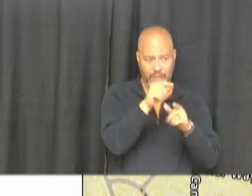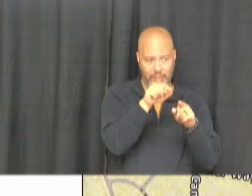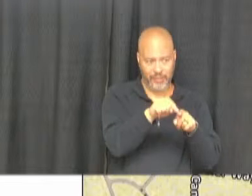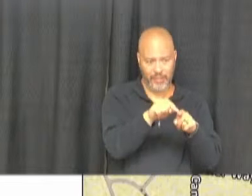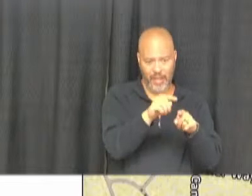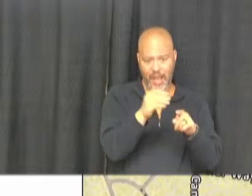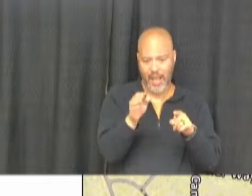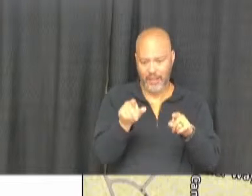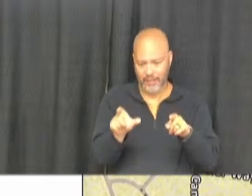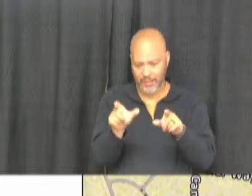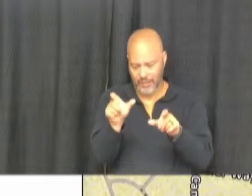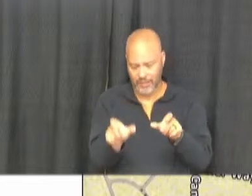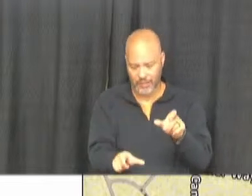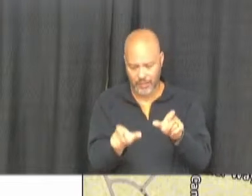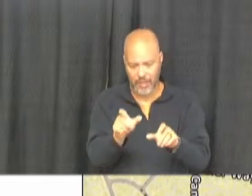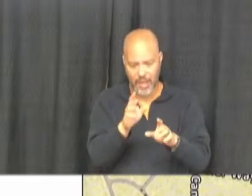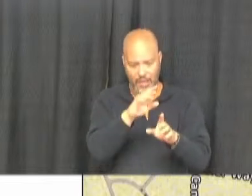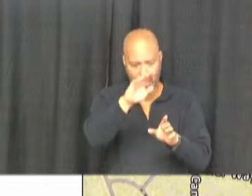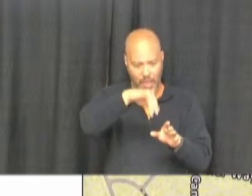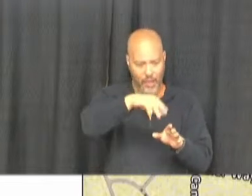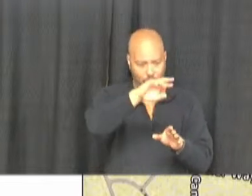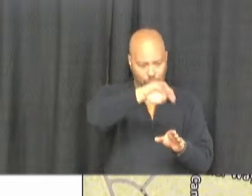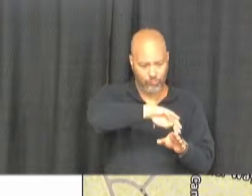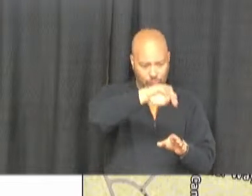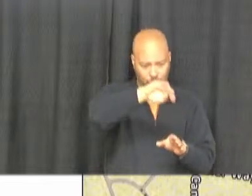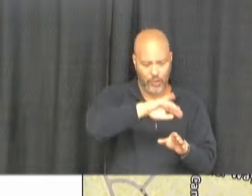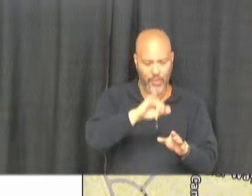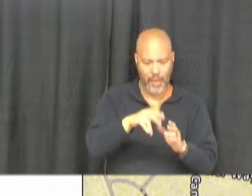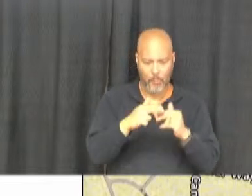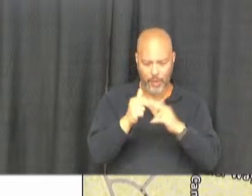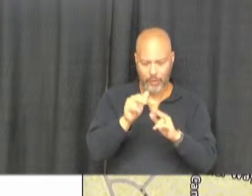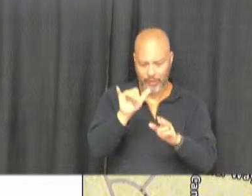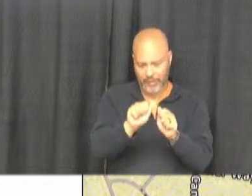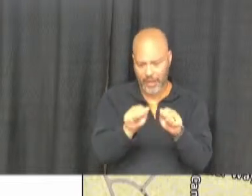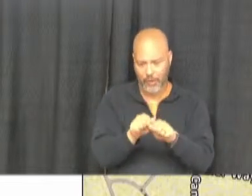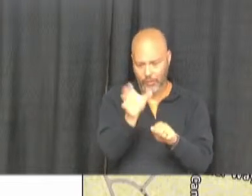and Torrington Lane going north and south. That's currently being built.